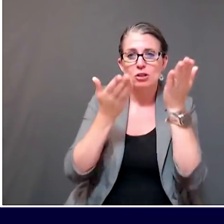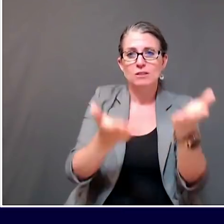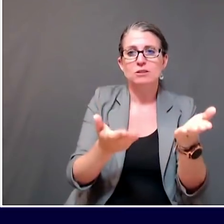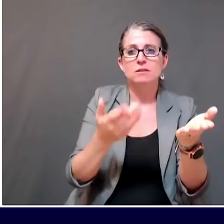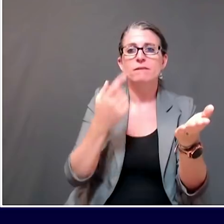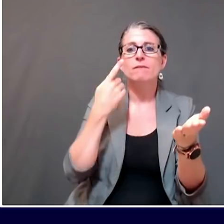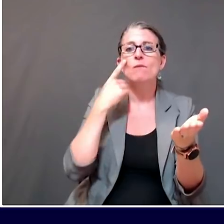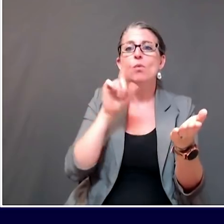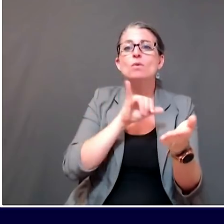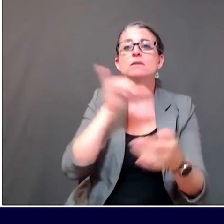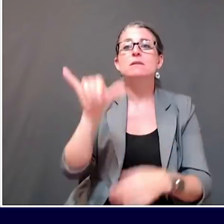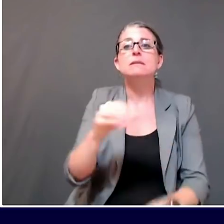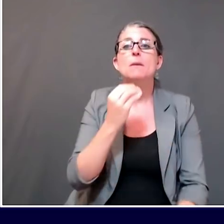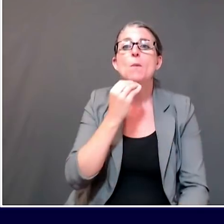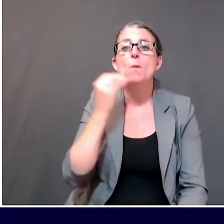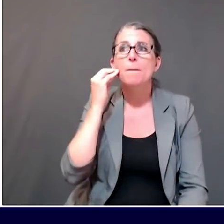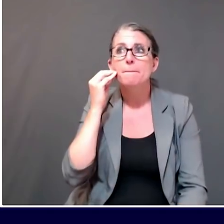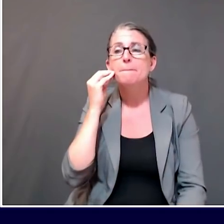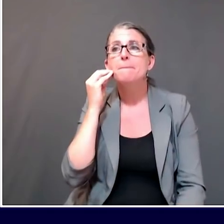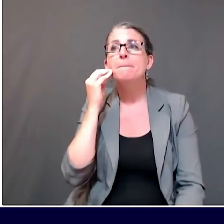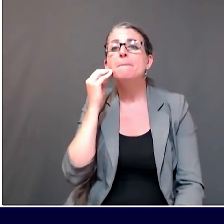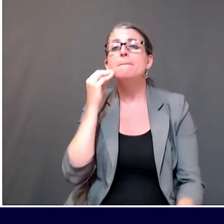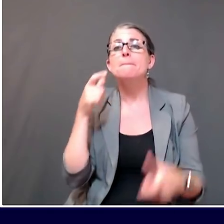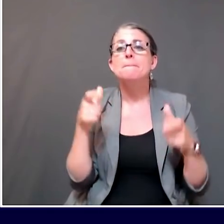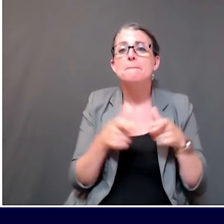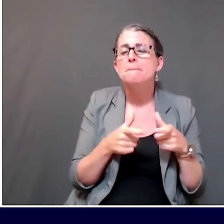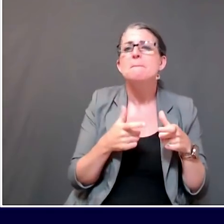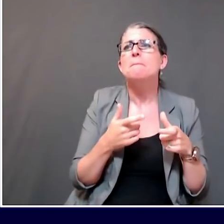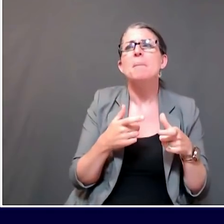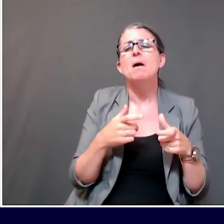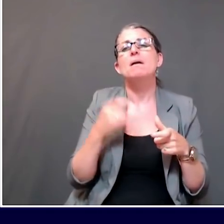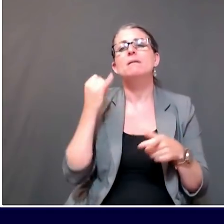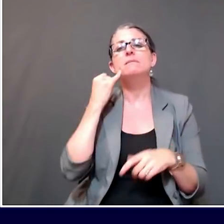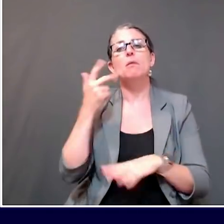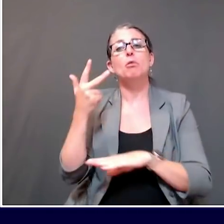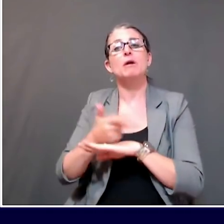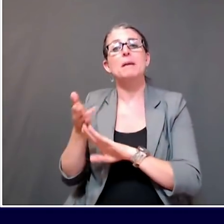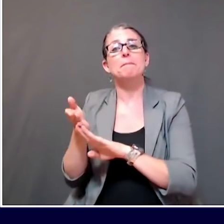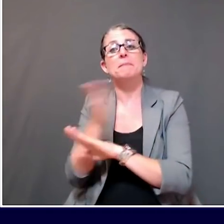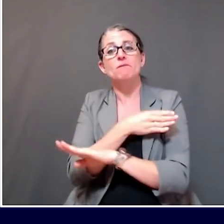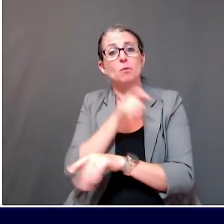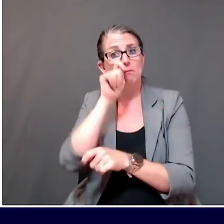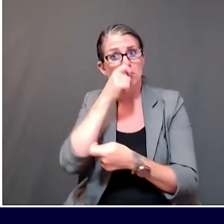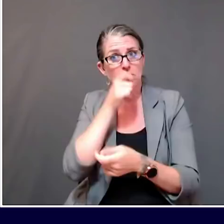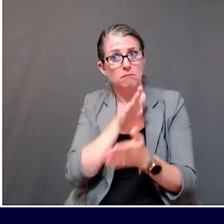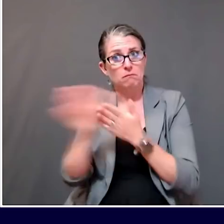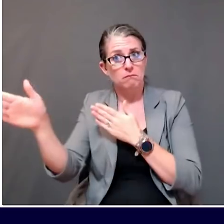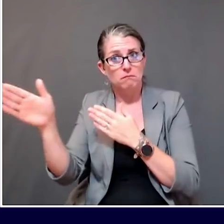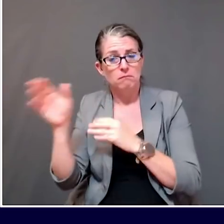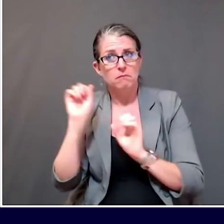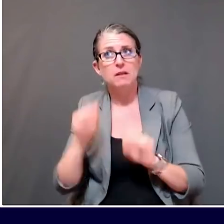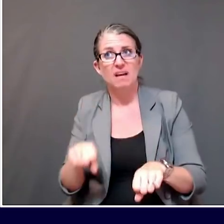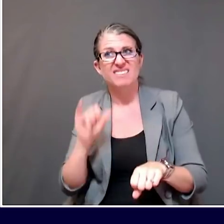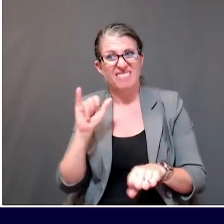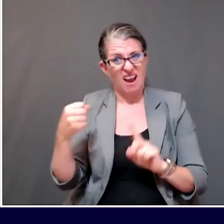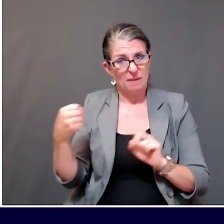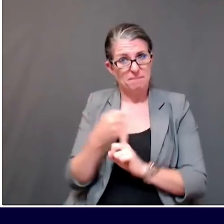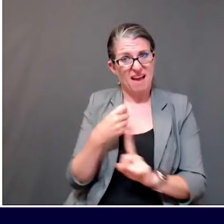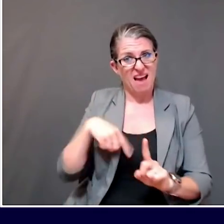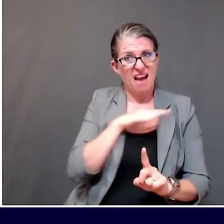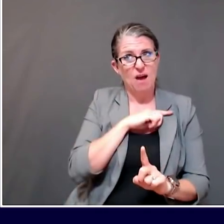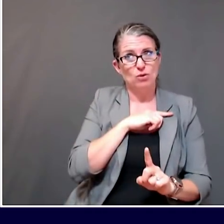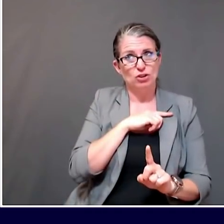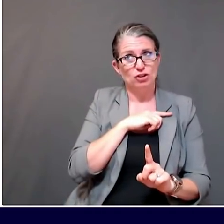Will this new information change anything with the state's recommendations for quarantines over 14 days? Yes, Jay, you're absolutely right.